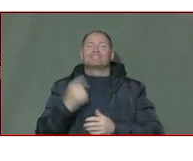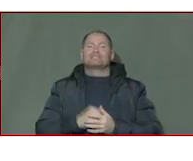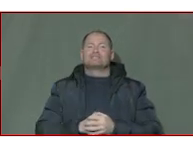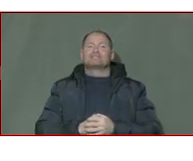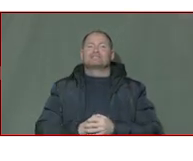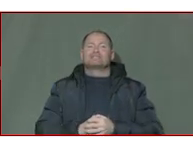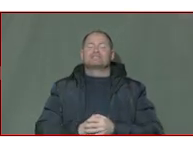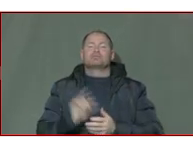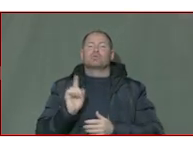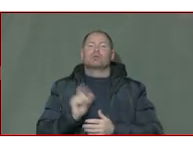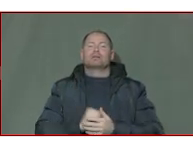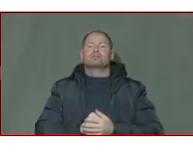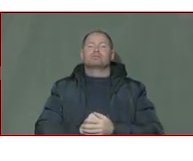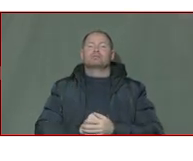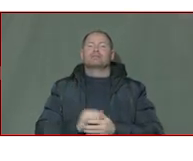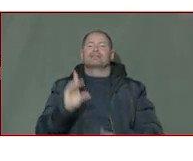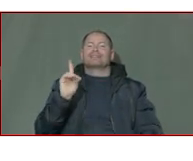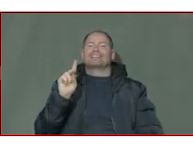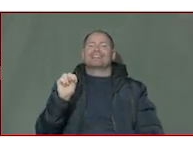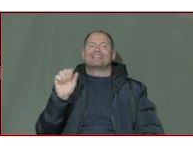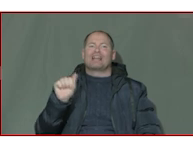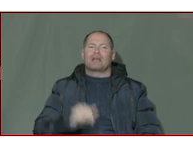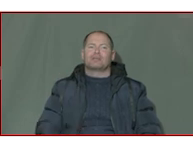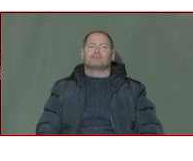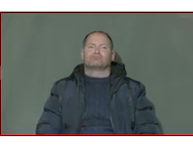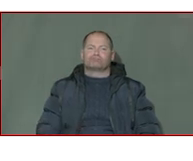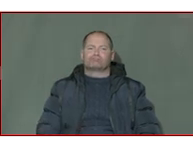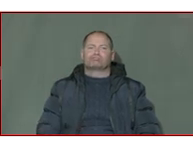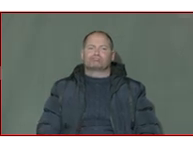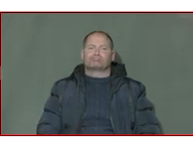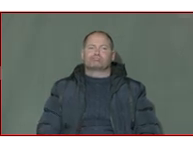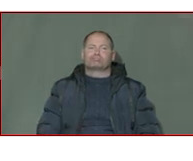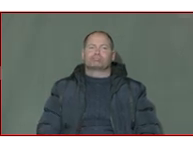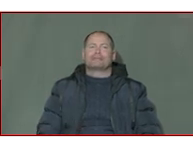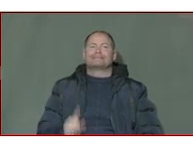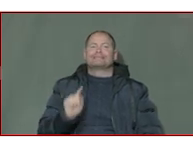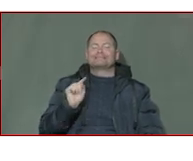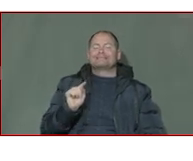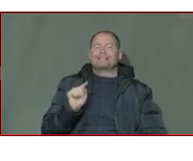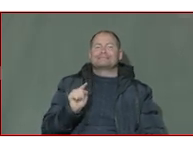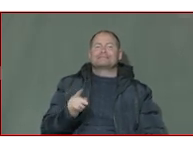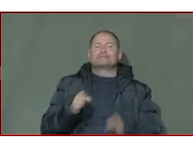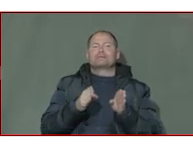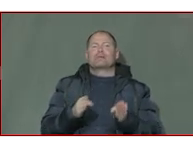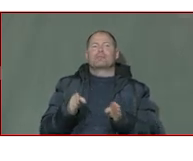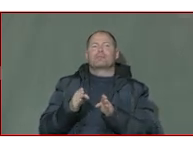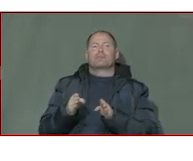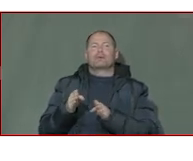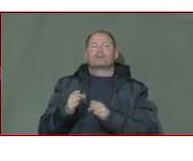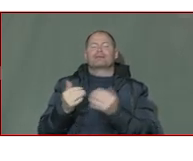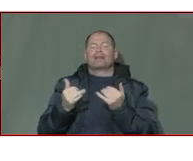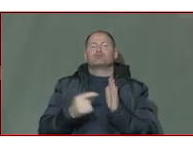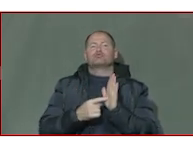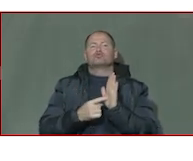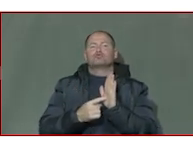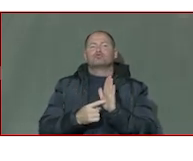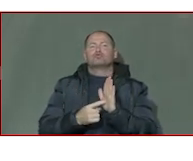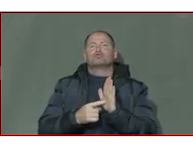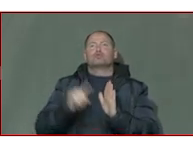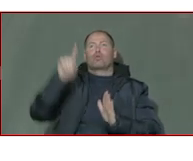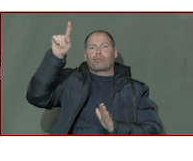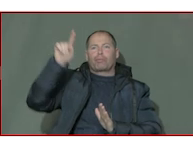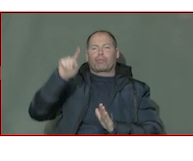what? The DNA, right? This one, it's a process because they are showing us it's from this to